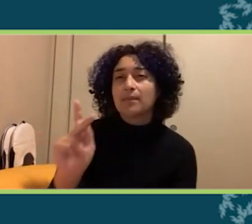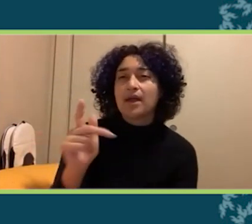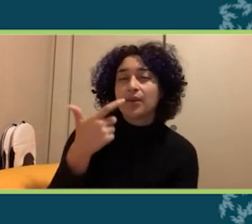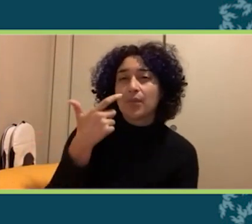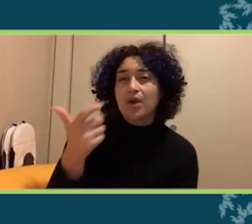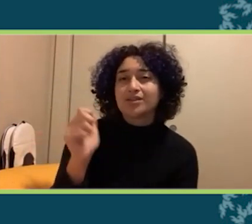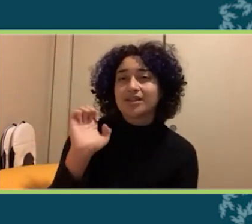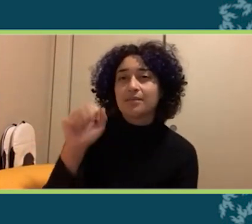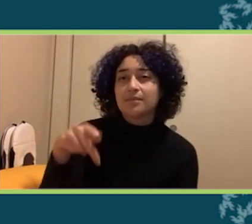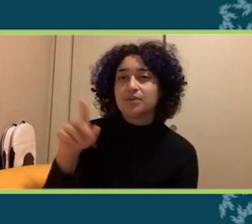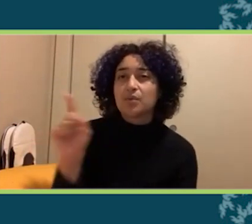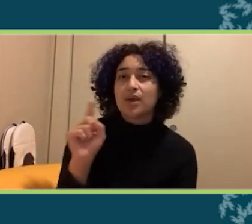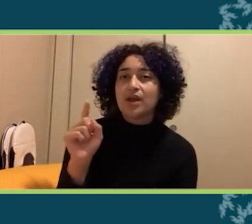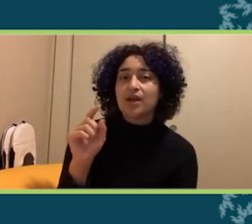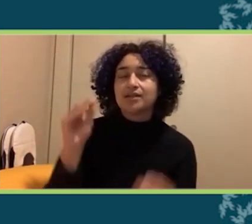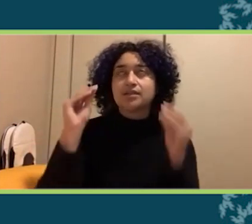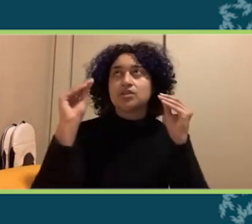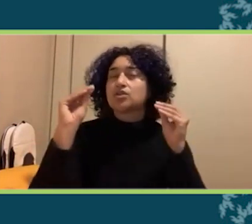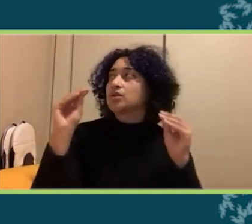where teacher,